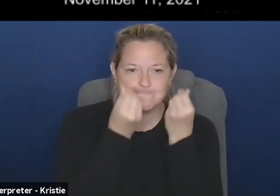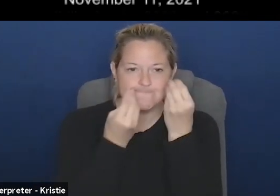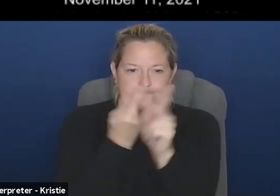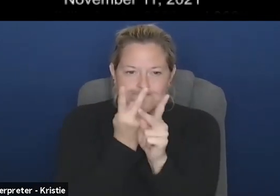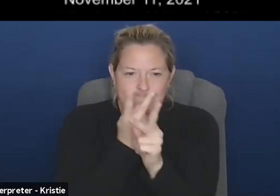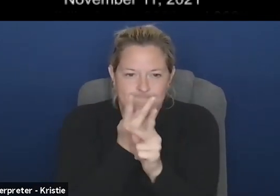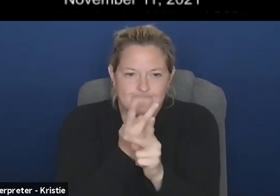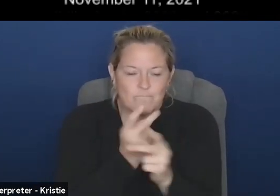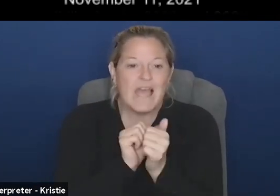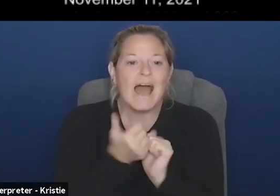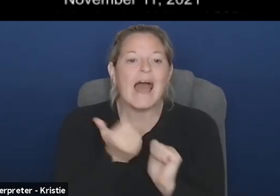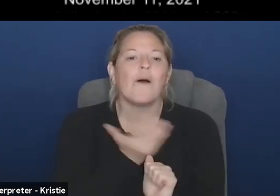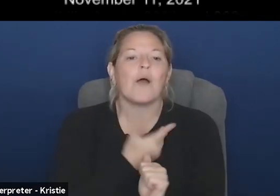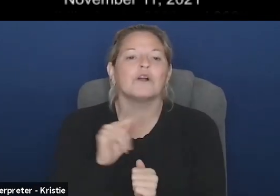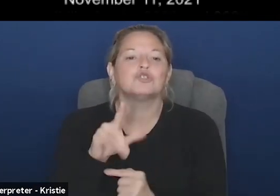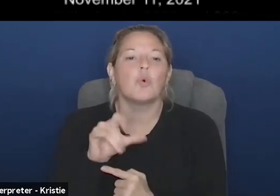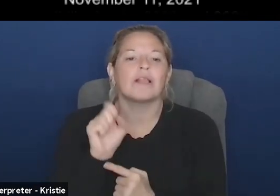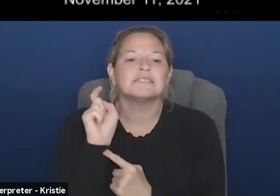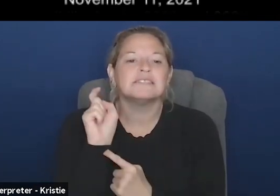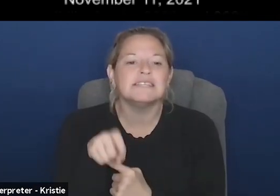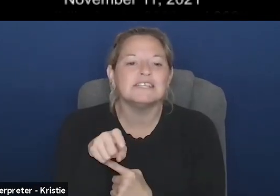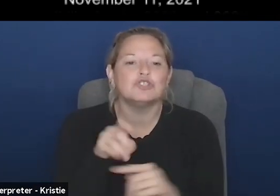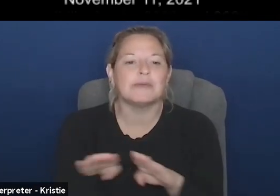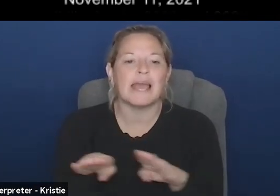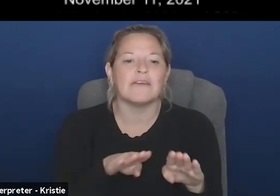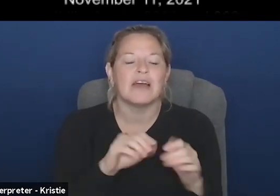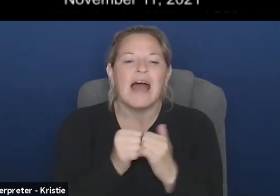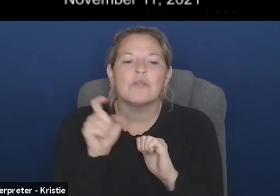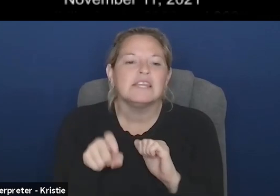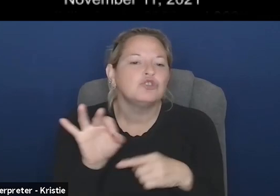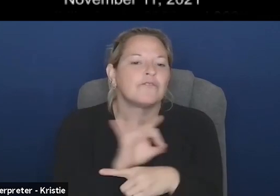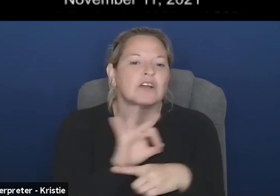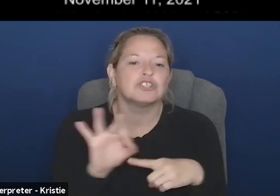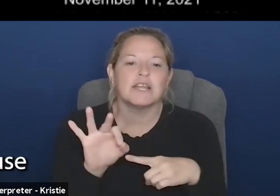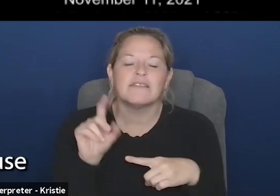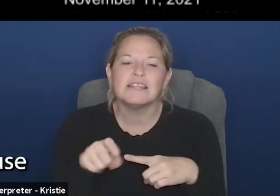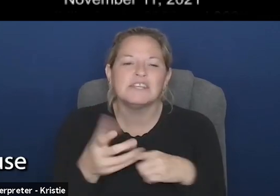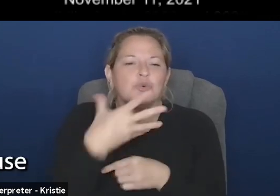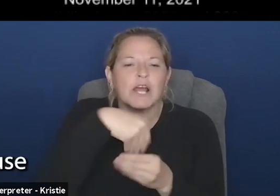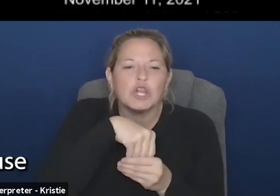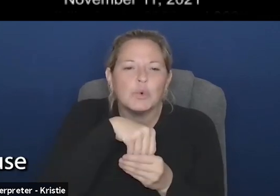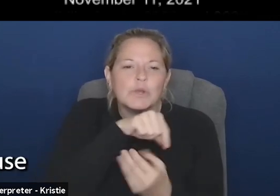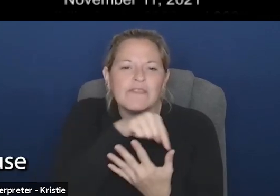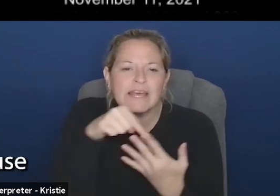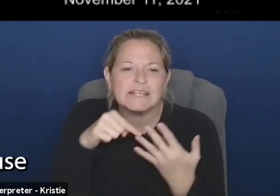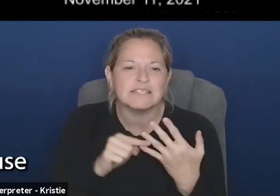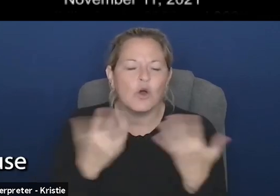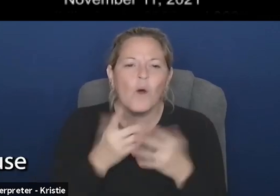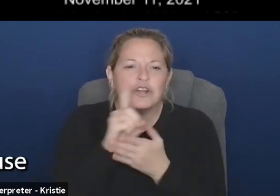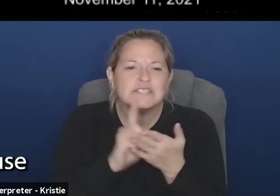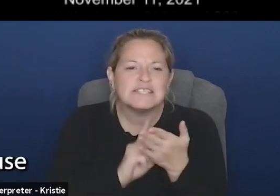should behave. What kinds of tools do we need, and what features do they need to include? What are the design